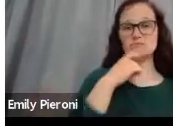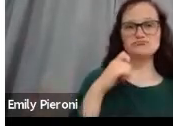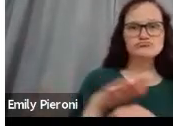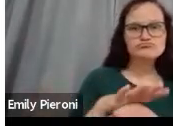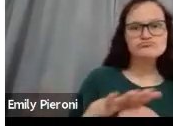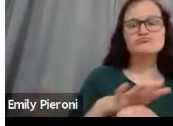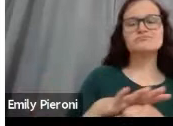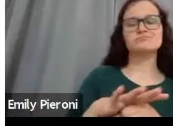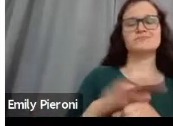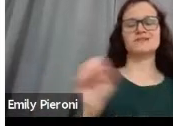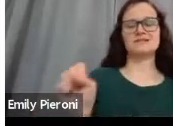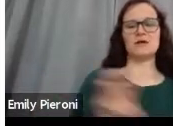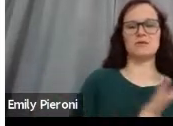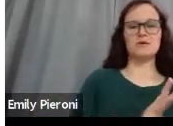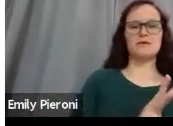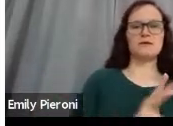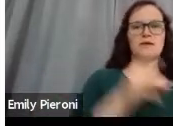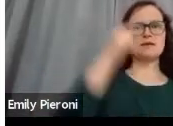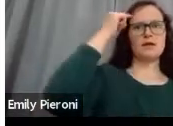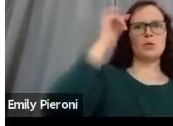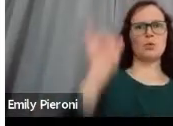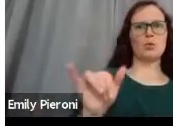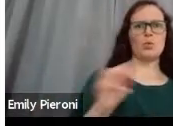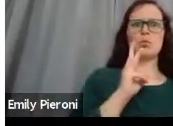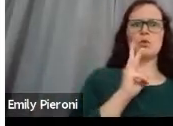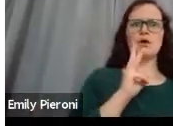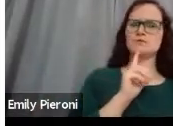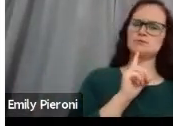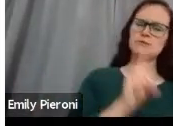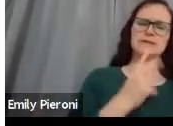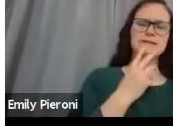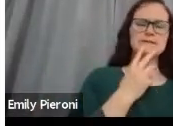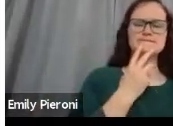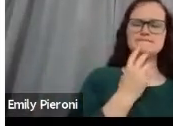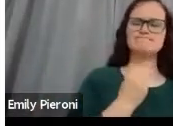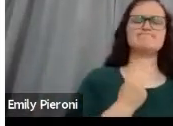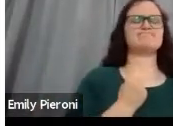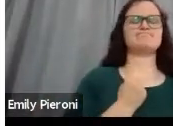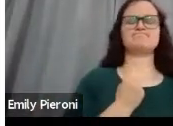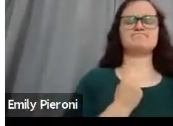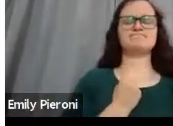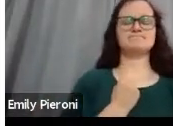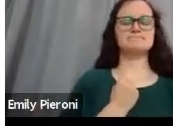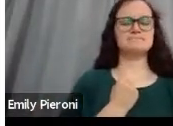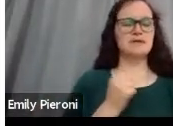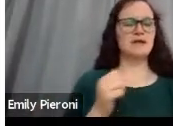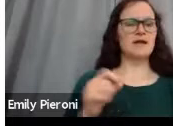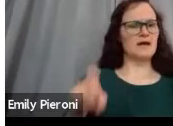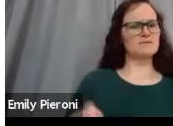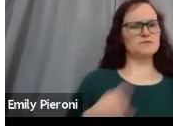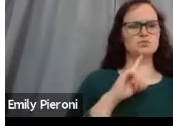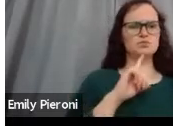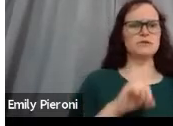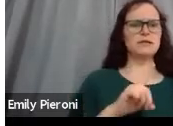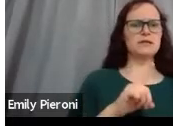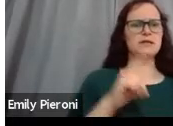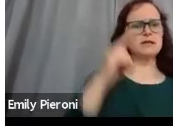water precious resources, as we have to think about our waste, our own human